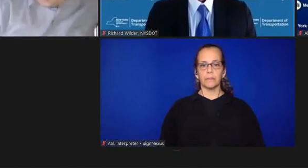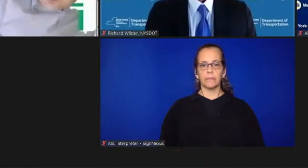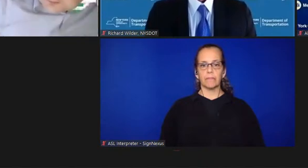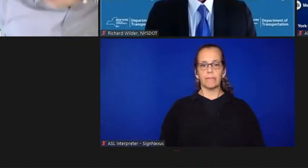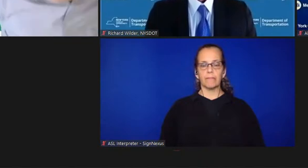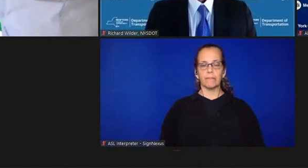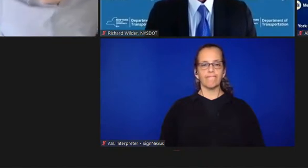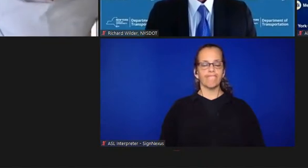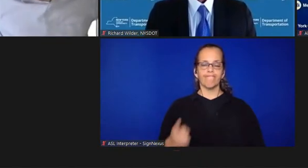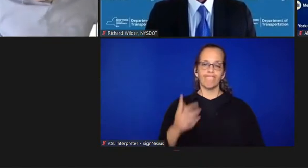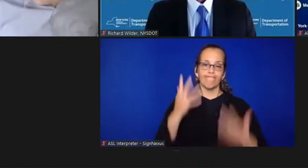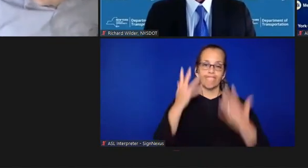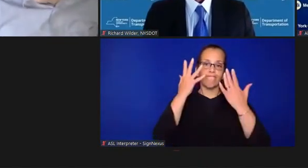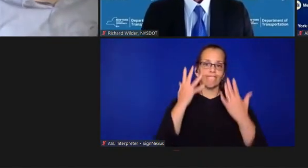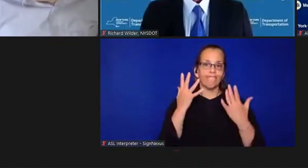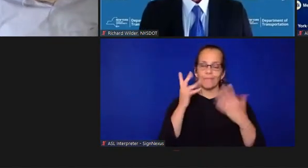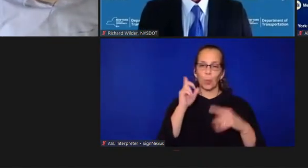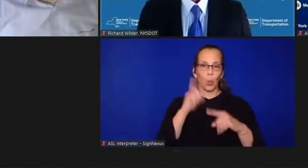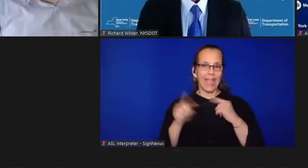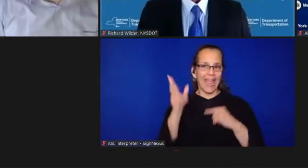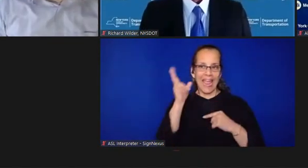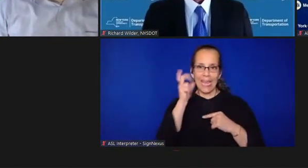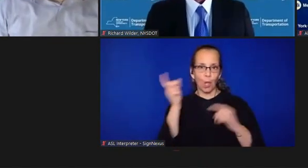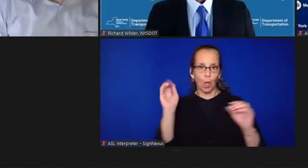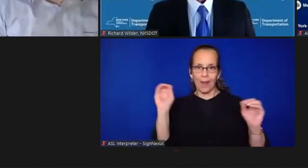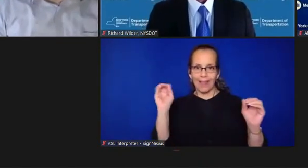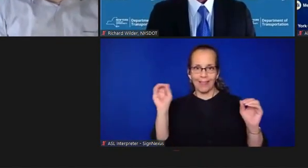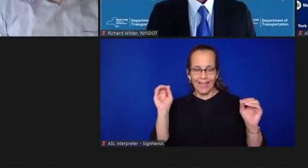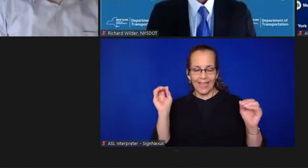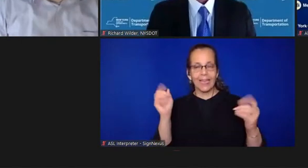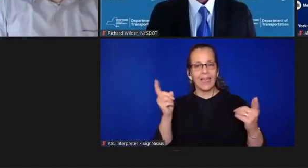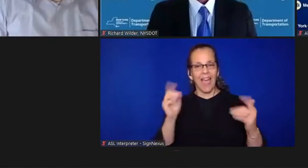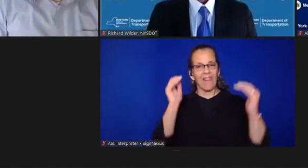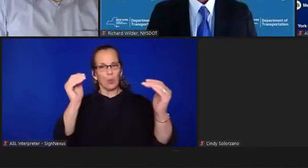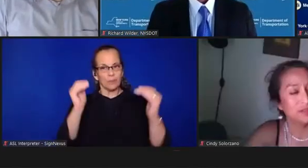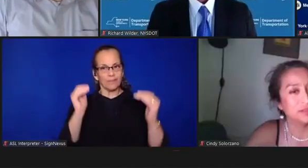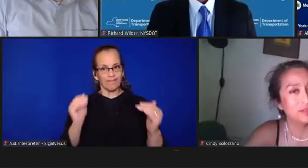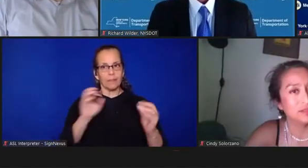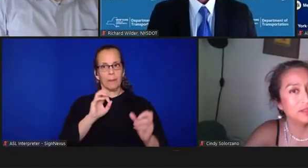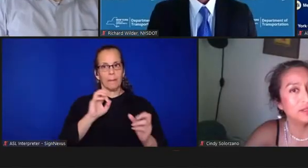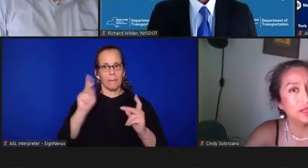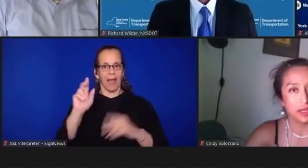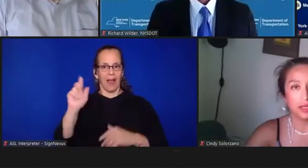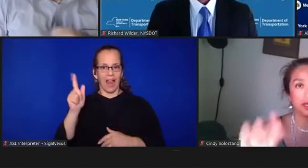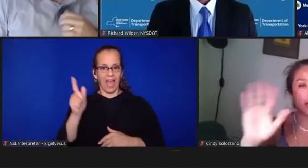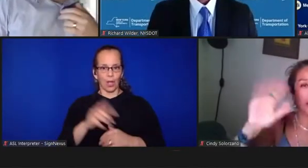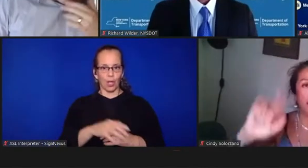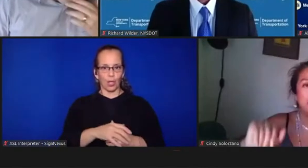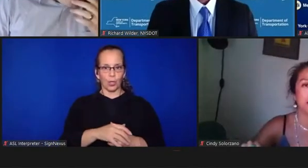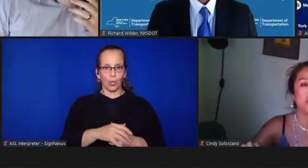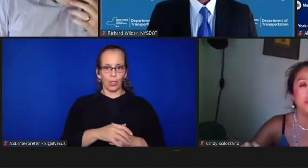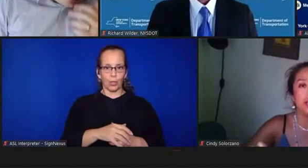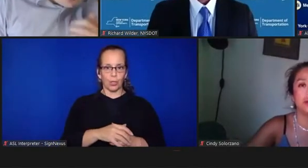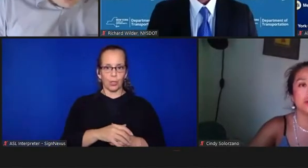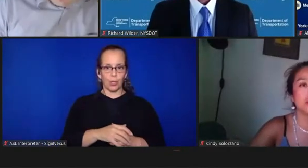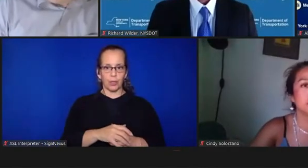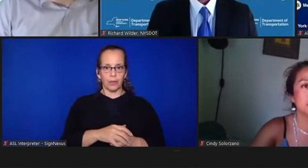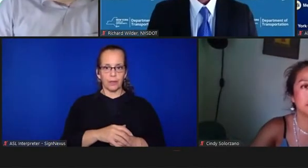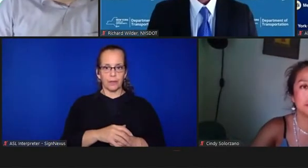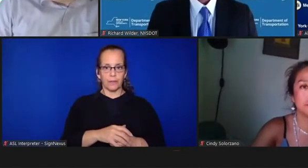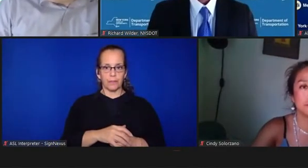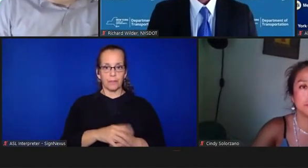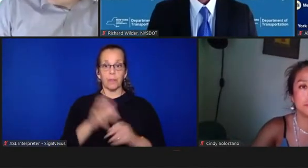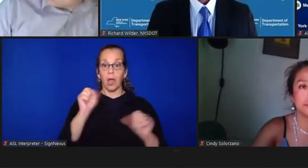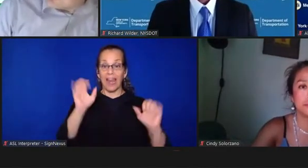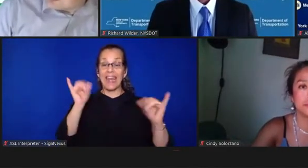unfortunately because we can't hear your remarks we'll have to come back to you oh we can see